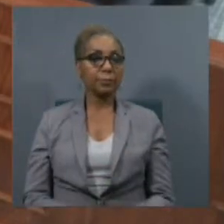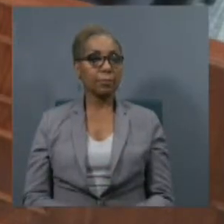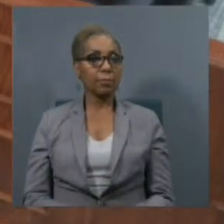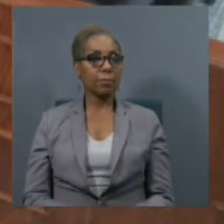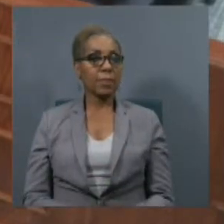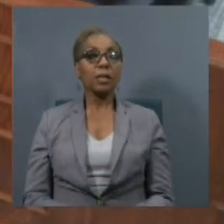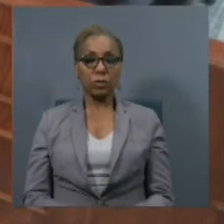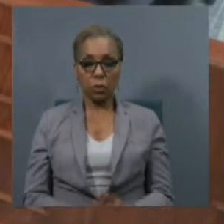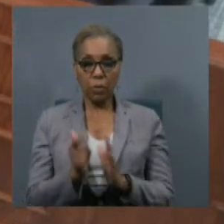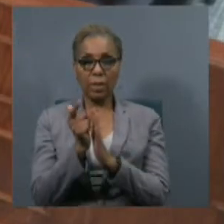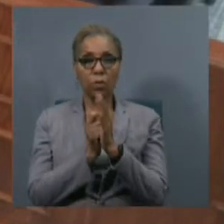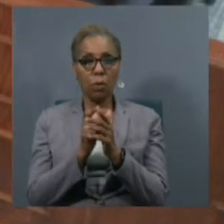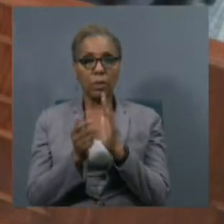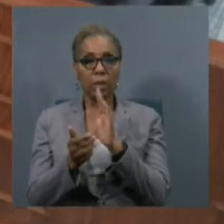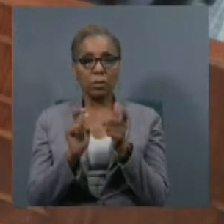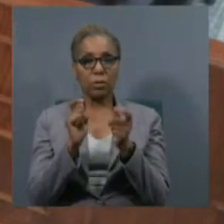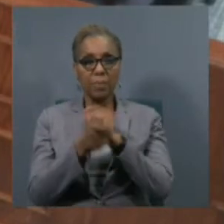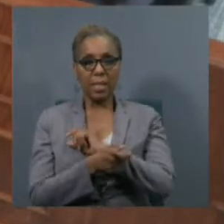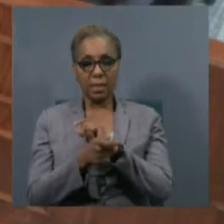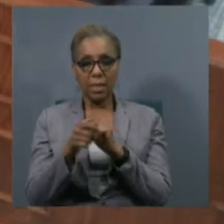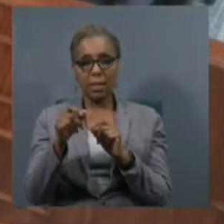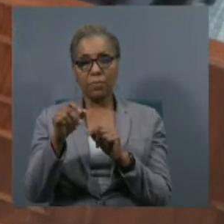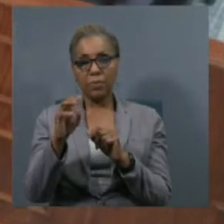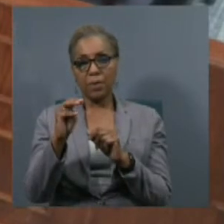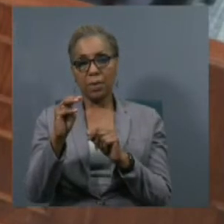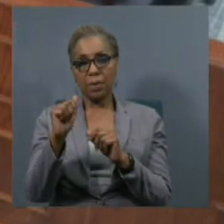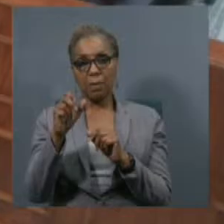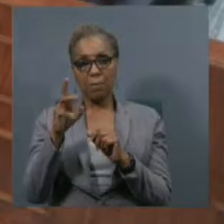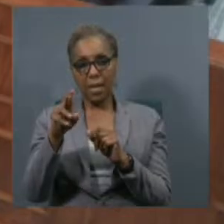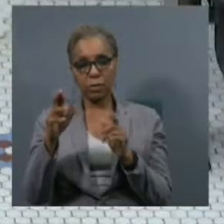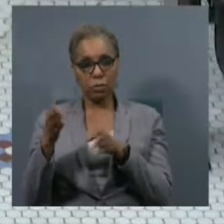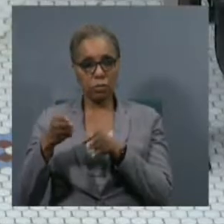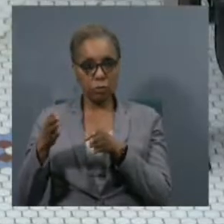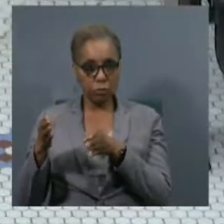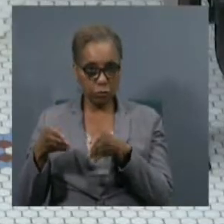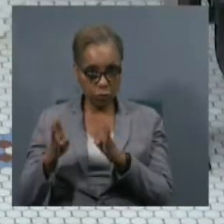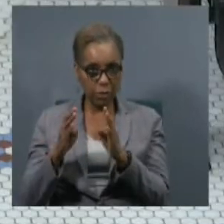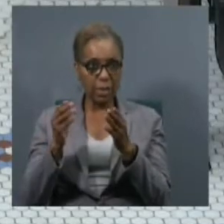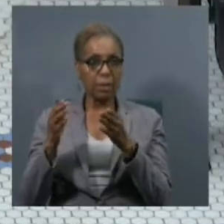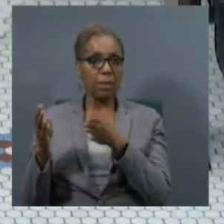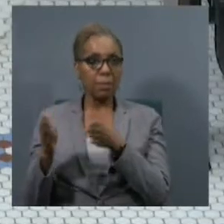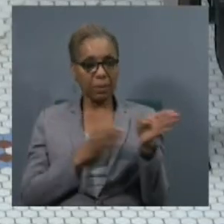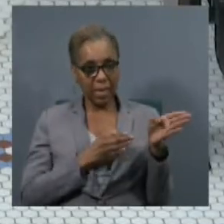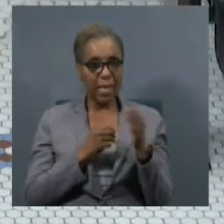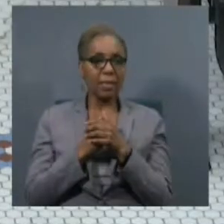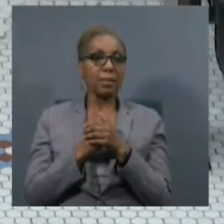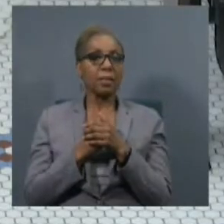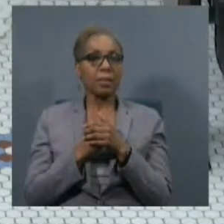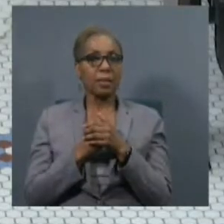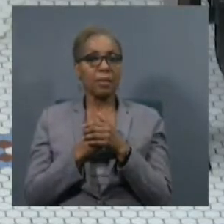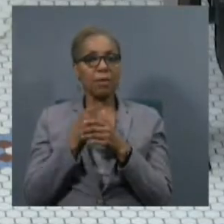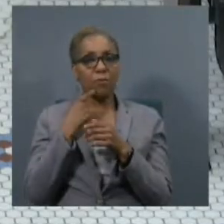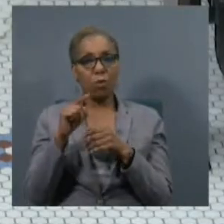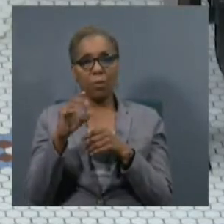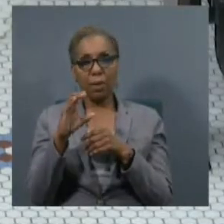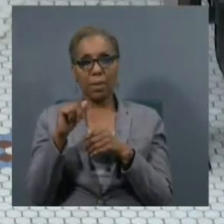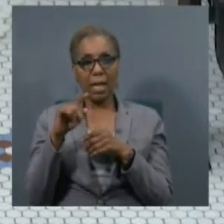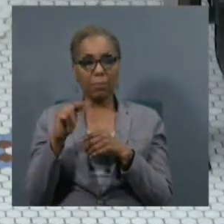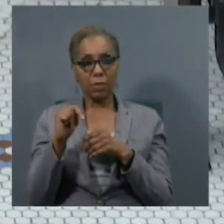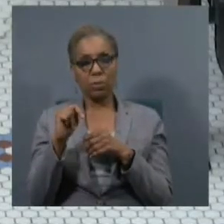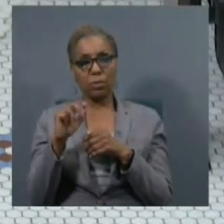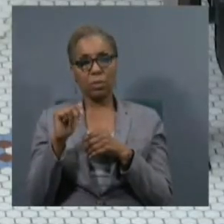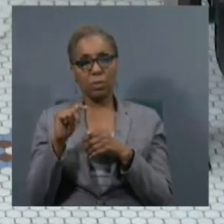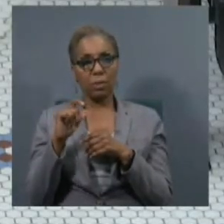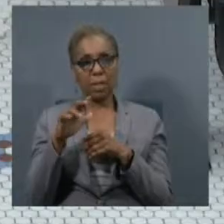This is an ordinance to amend the master street plan to remove the proposed westward extension of Capitol Hill Boulevard, a